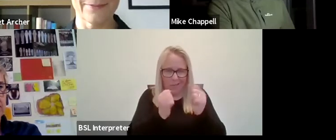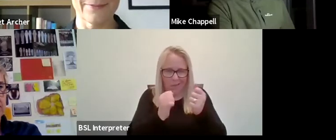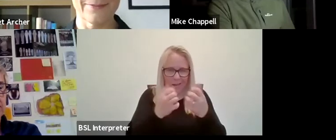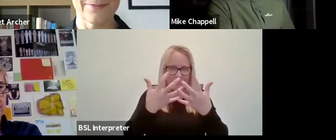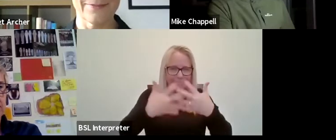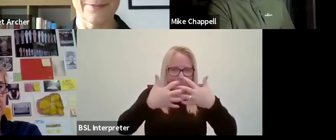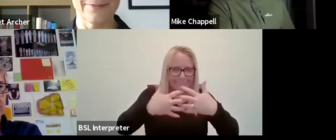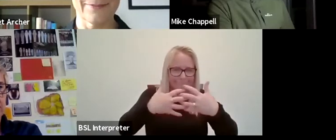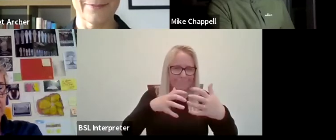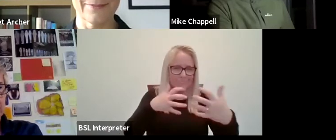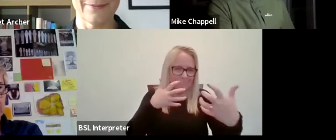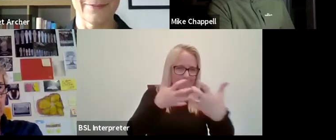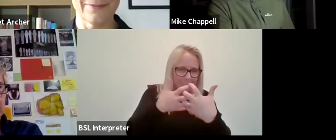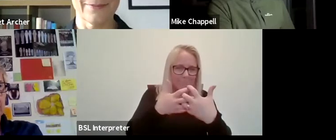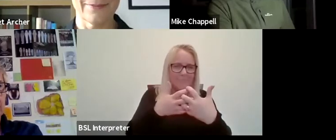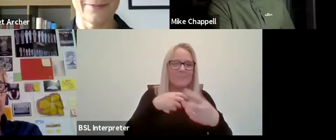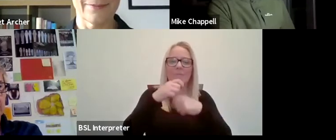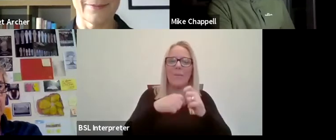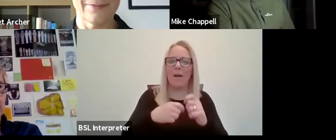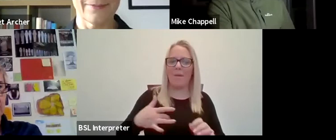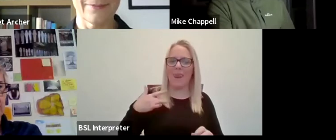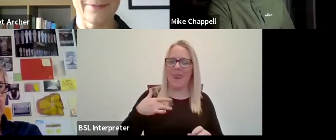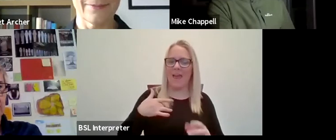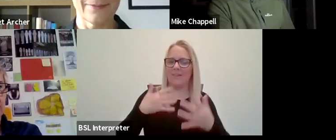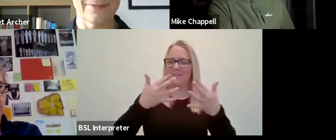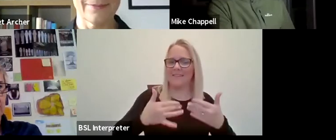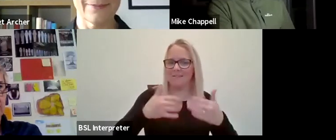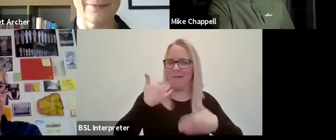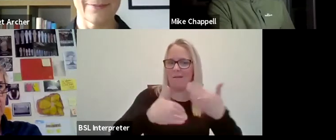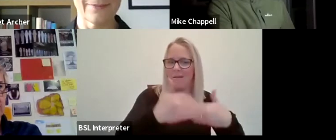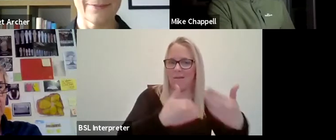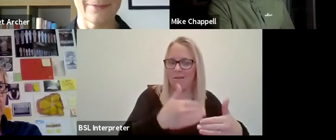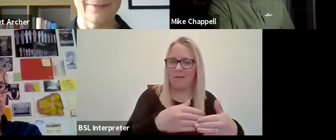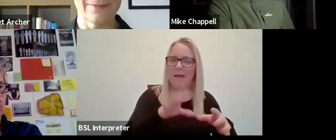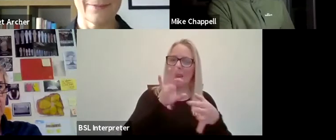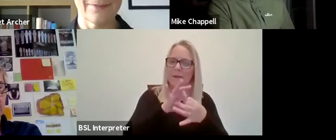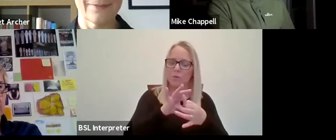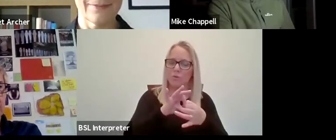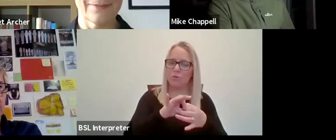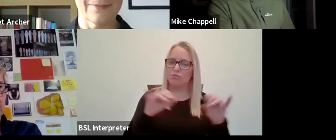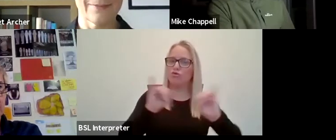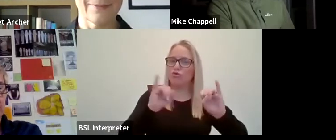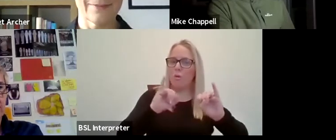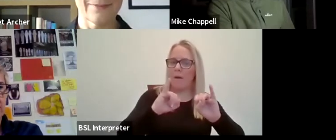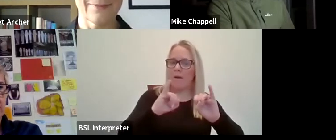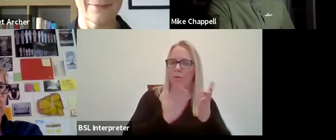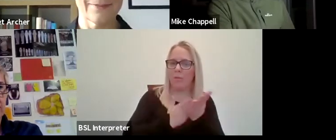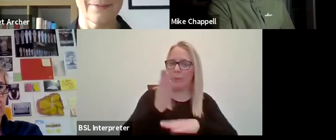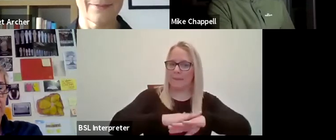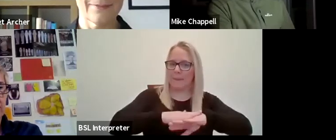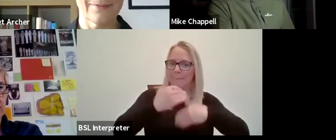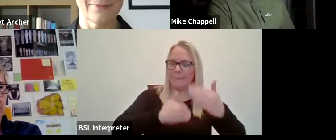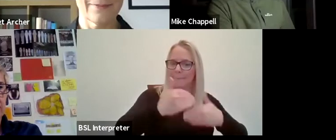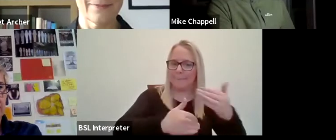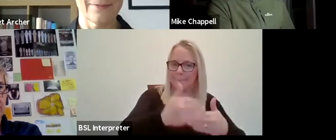questions around the trauma as we look back over time. I think on other occasions, there's evidence that we're designing with data